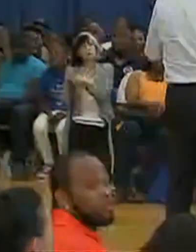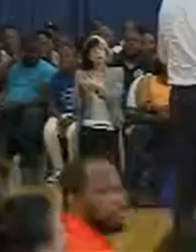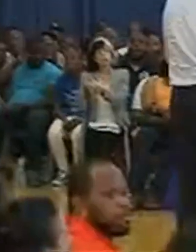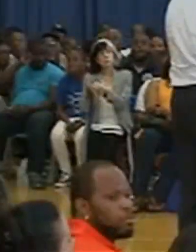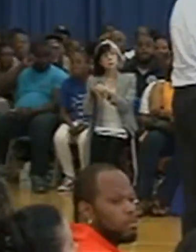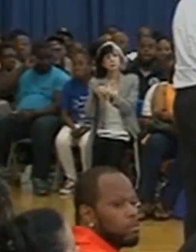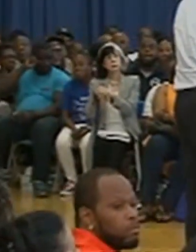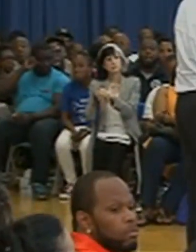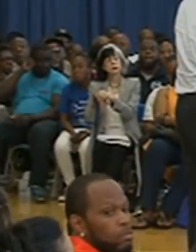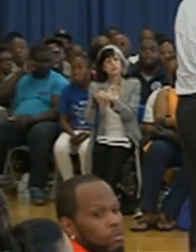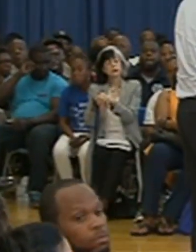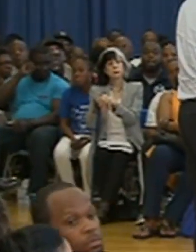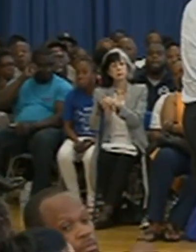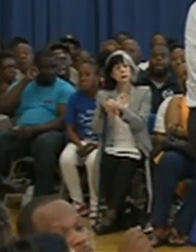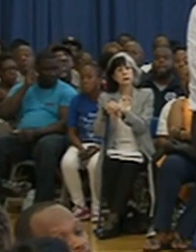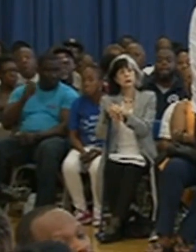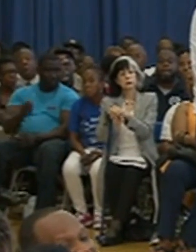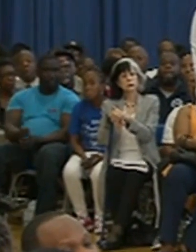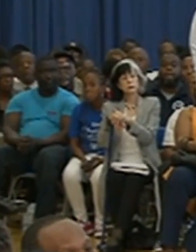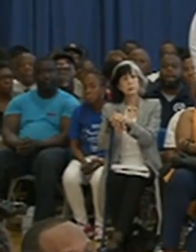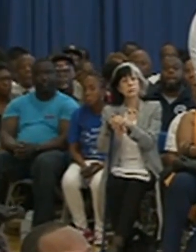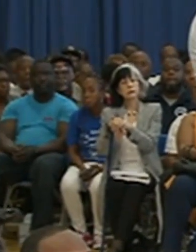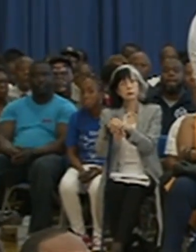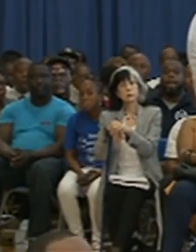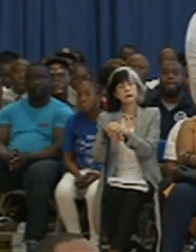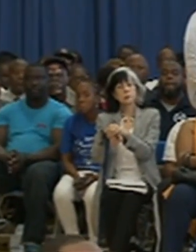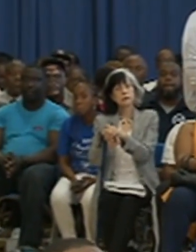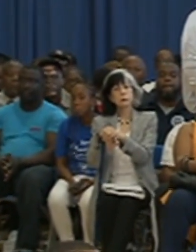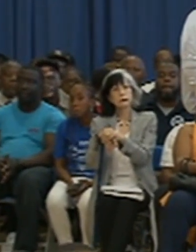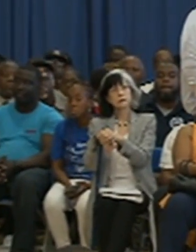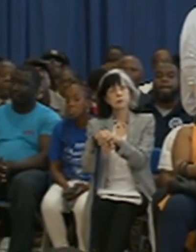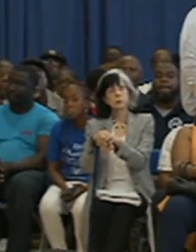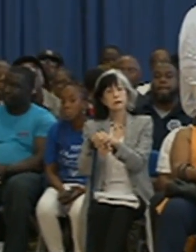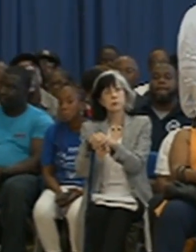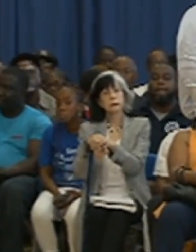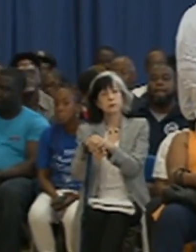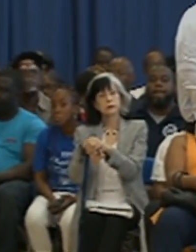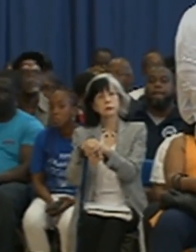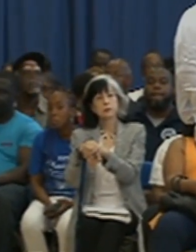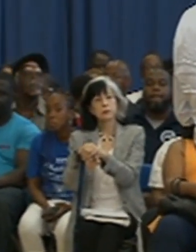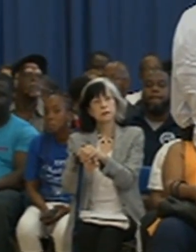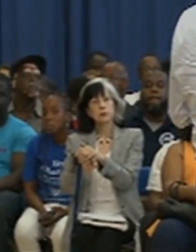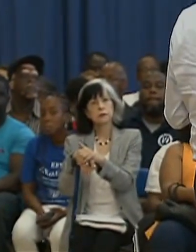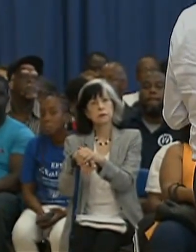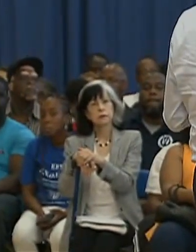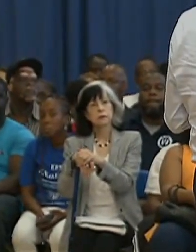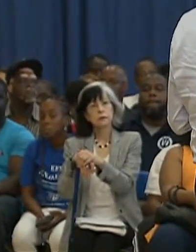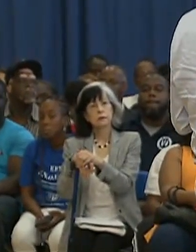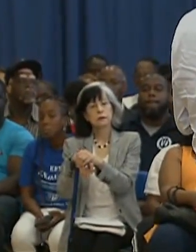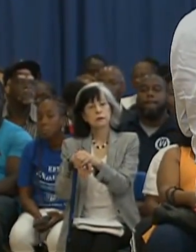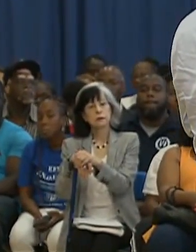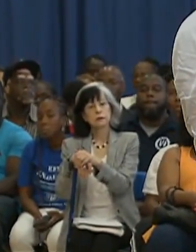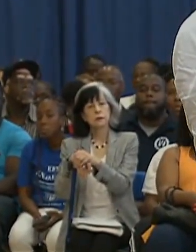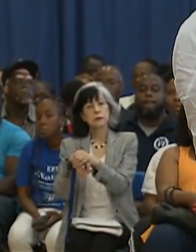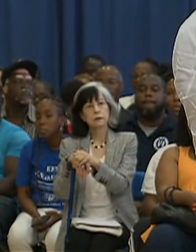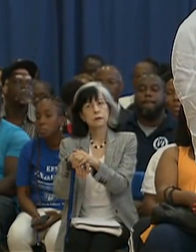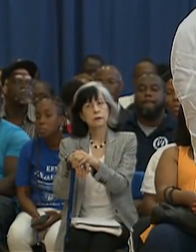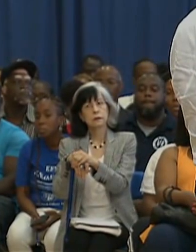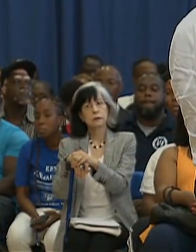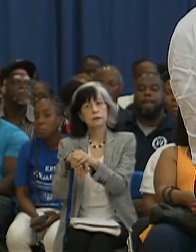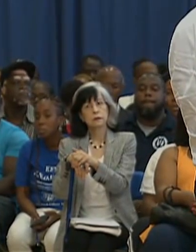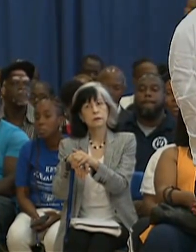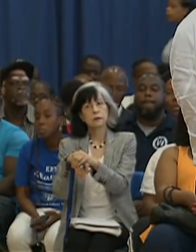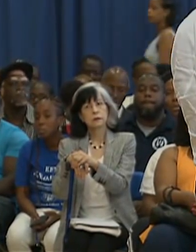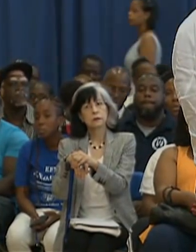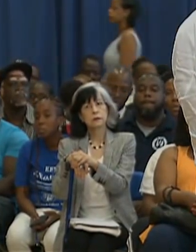be a lot bigger. I've said very openly to Jumaane, I want to make sure that the young people who would most benefit